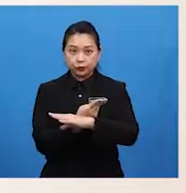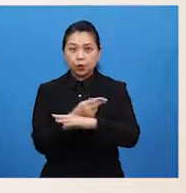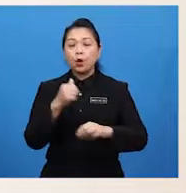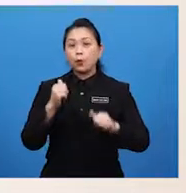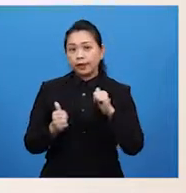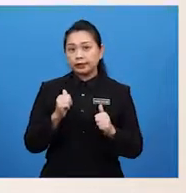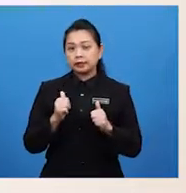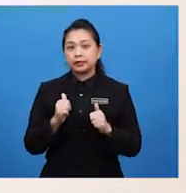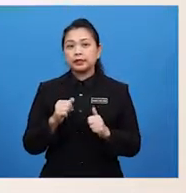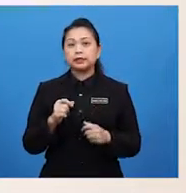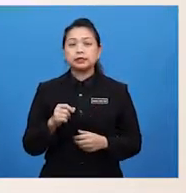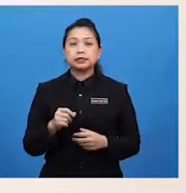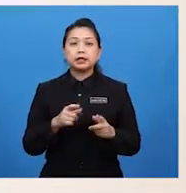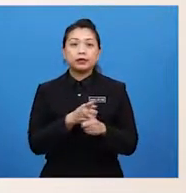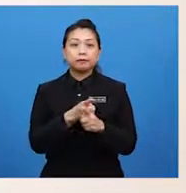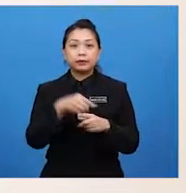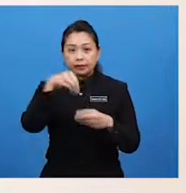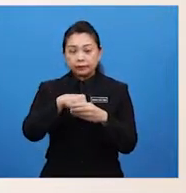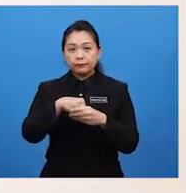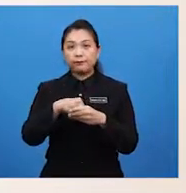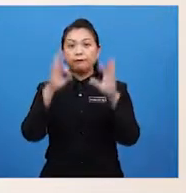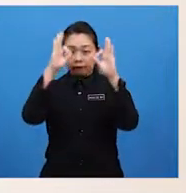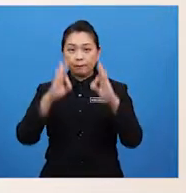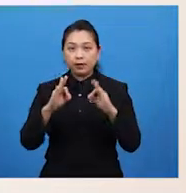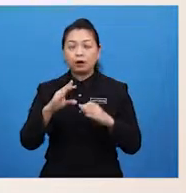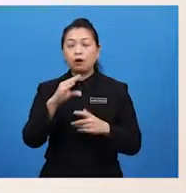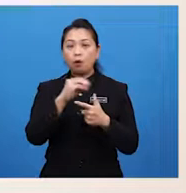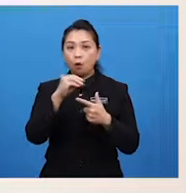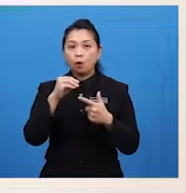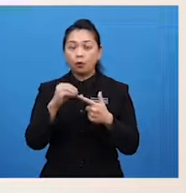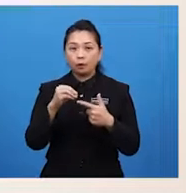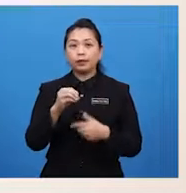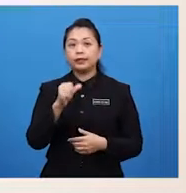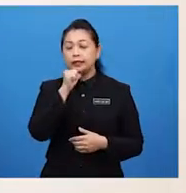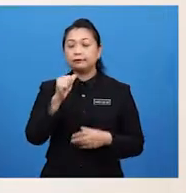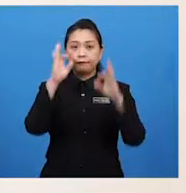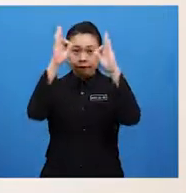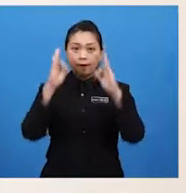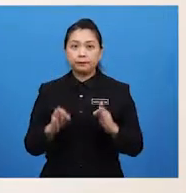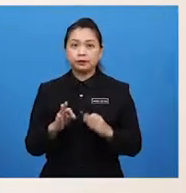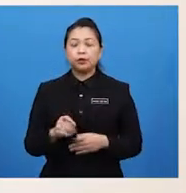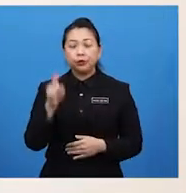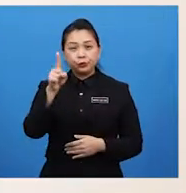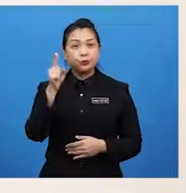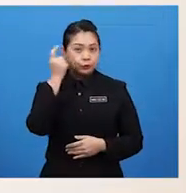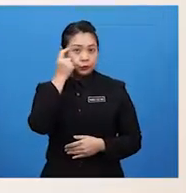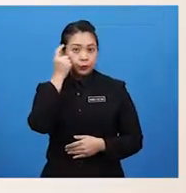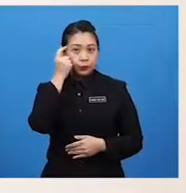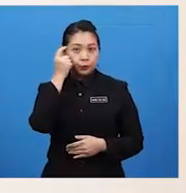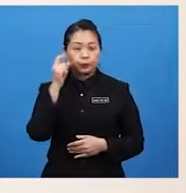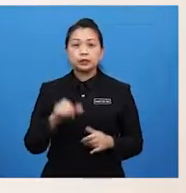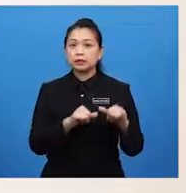formal or informal. From the slides, you know that the sender is